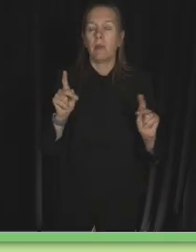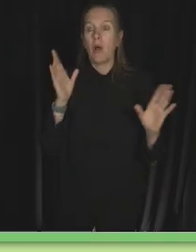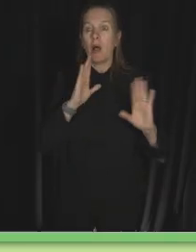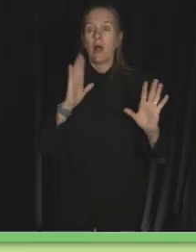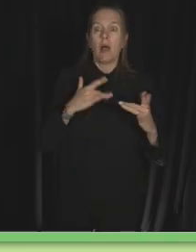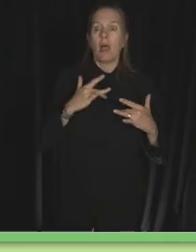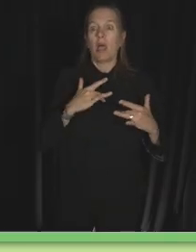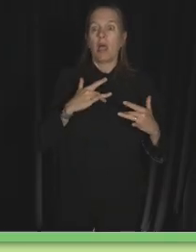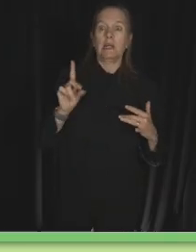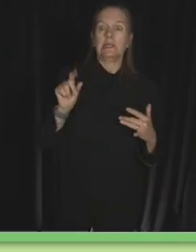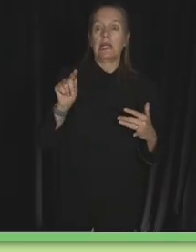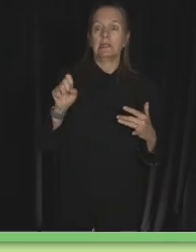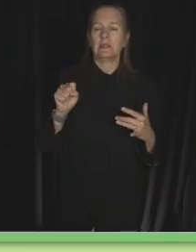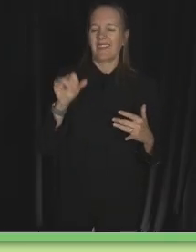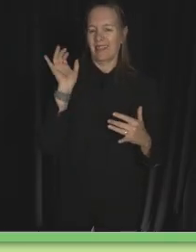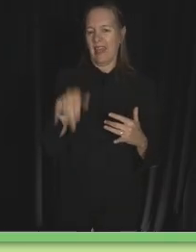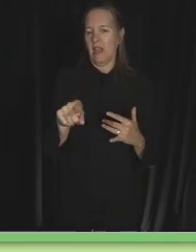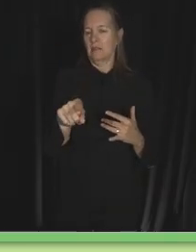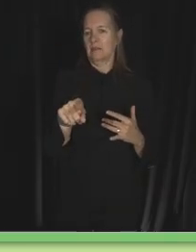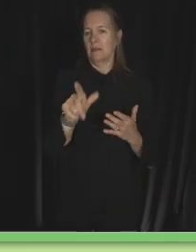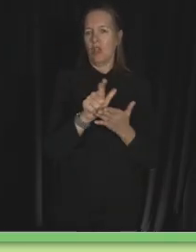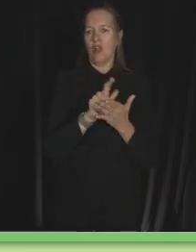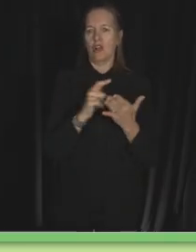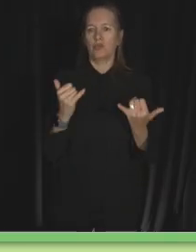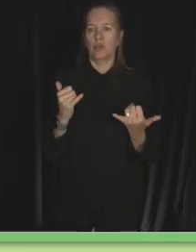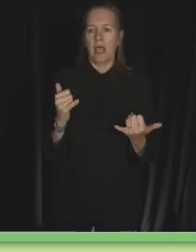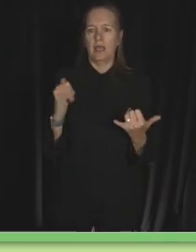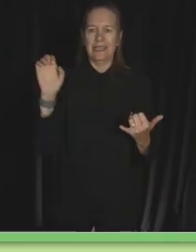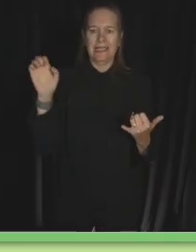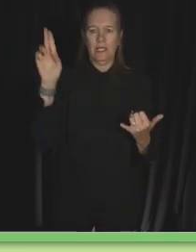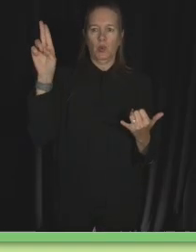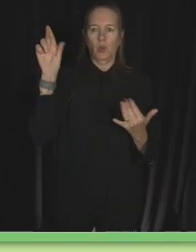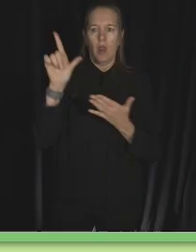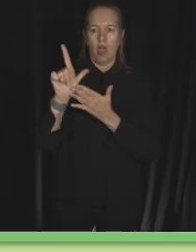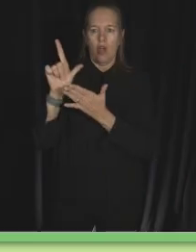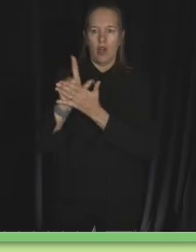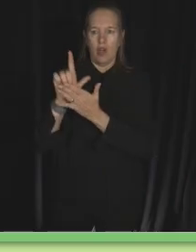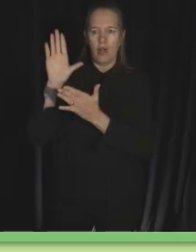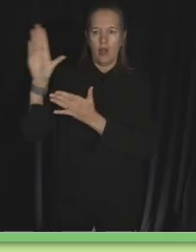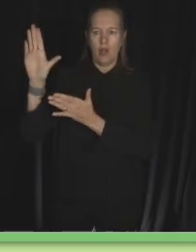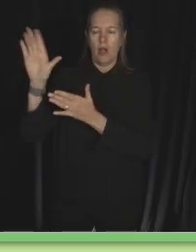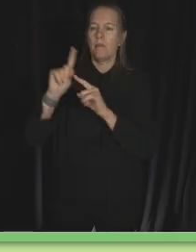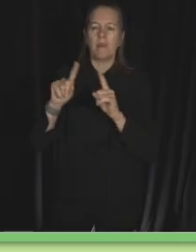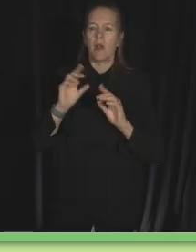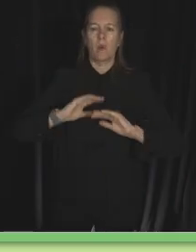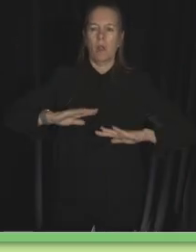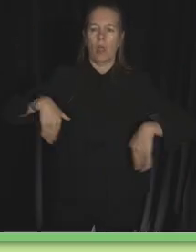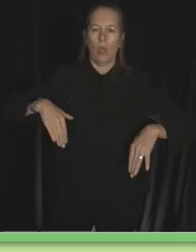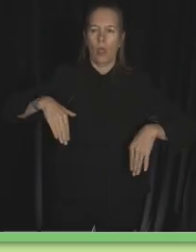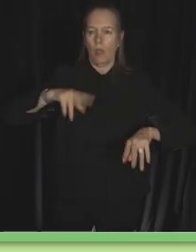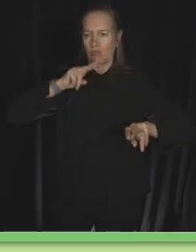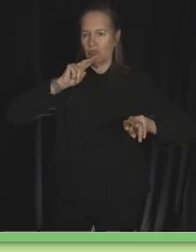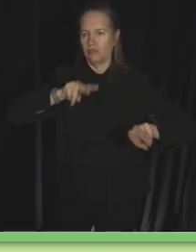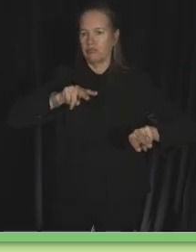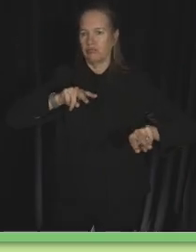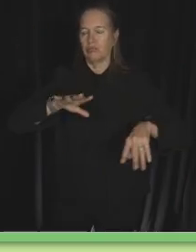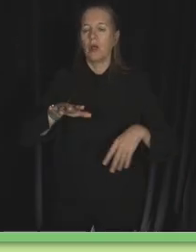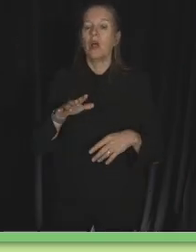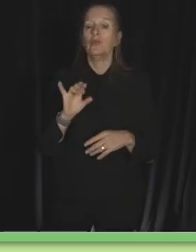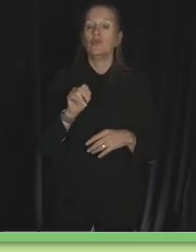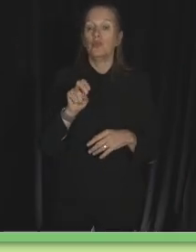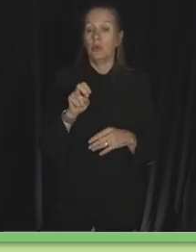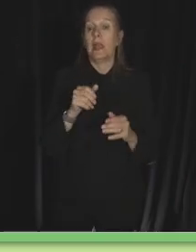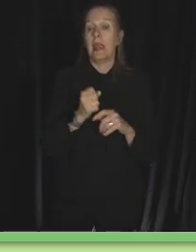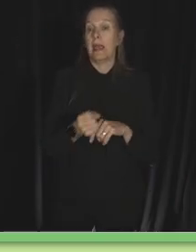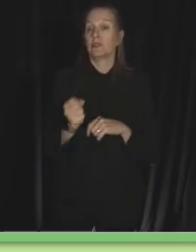is law today in the EU. It has gone into force, but it's not being enforced yet. In June of next year, the